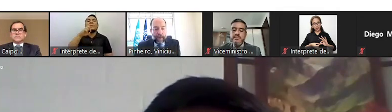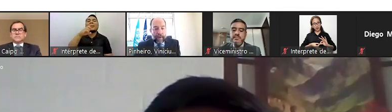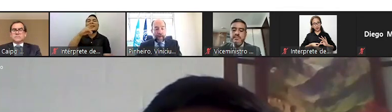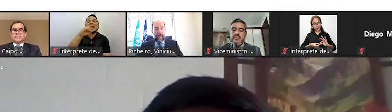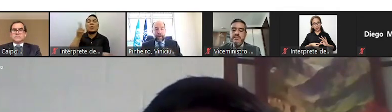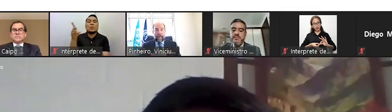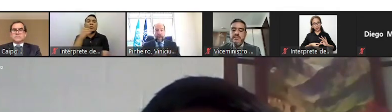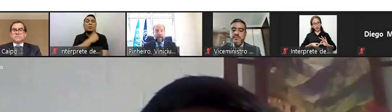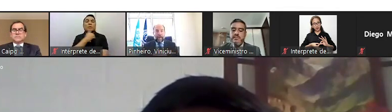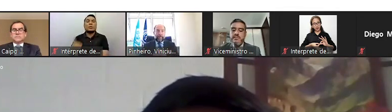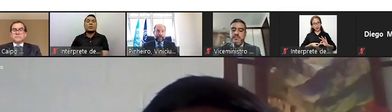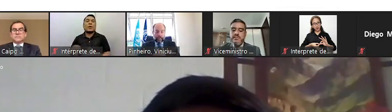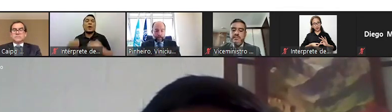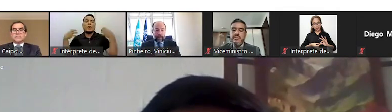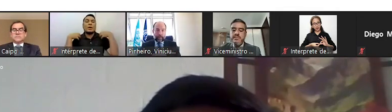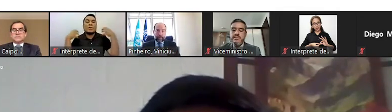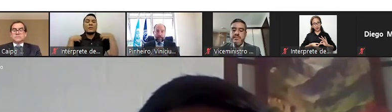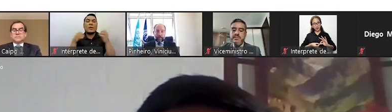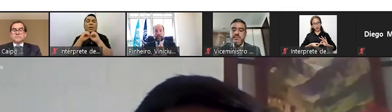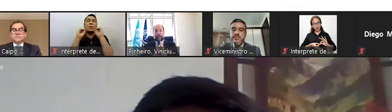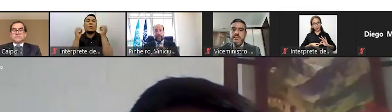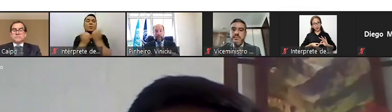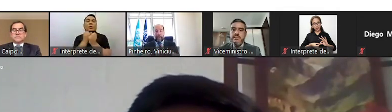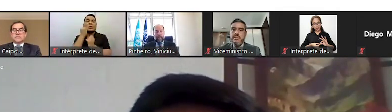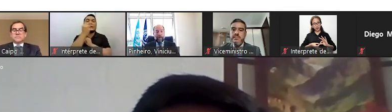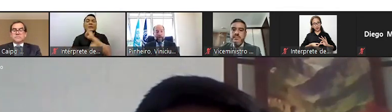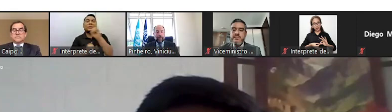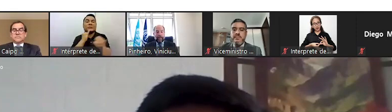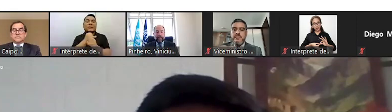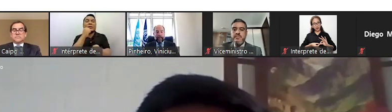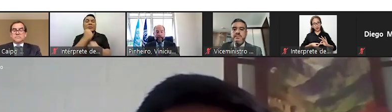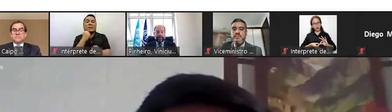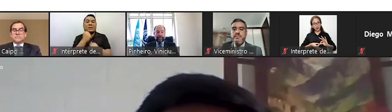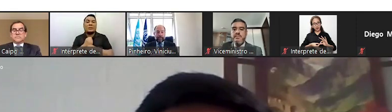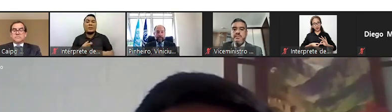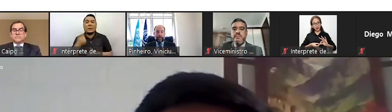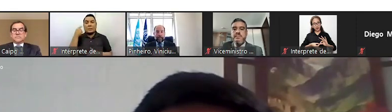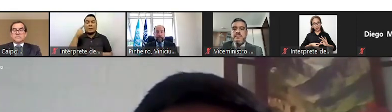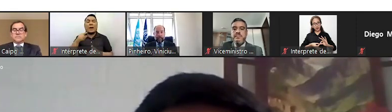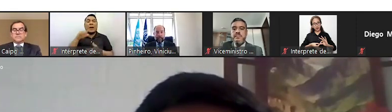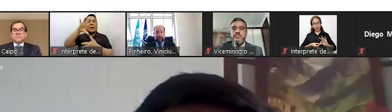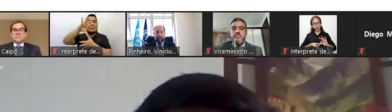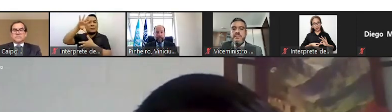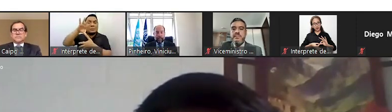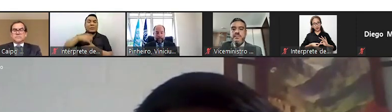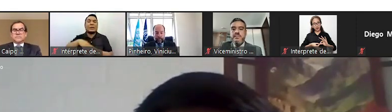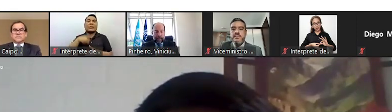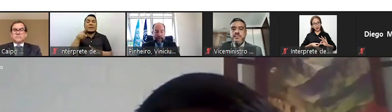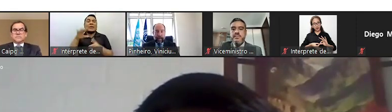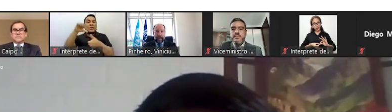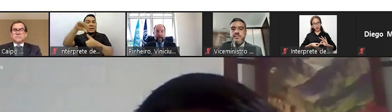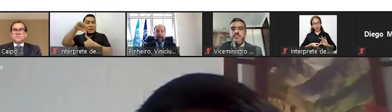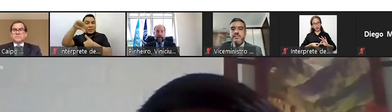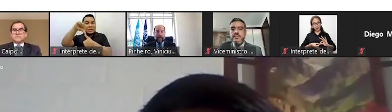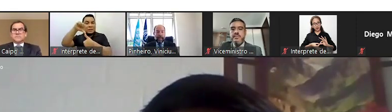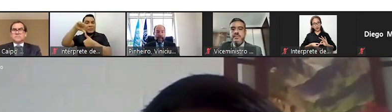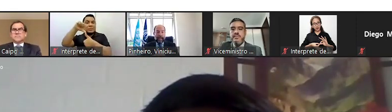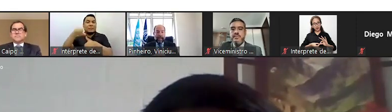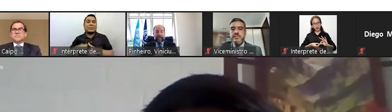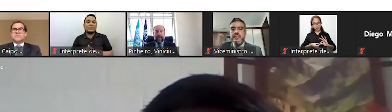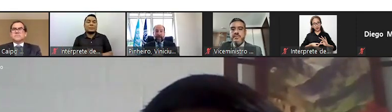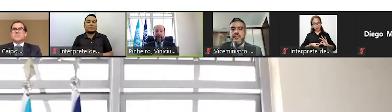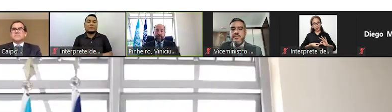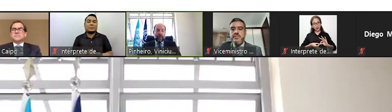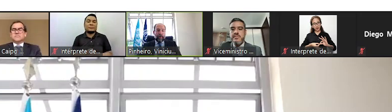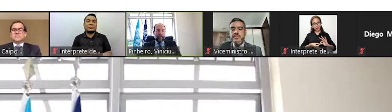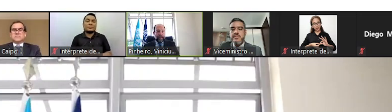speaker who's the director of the office from the international labor organizations for latin america and the caribbean